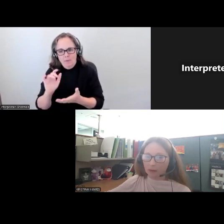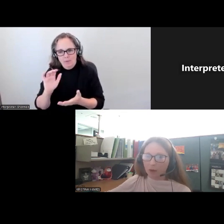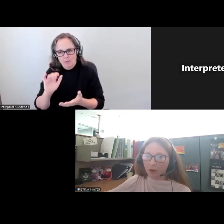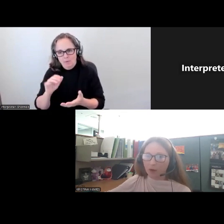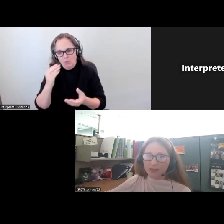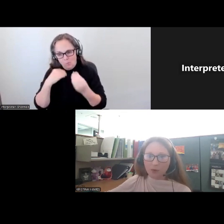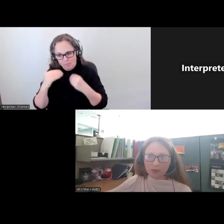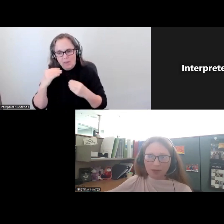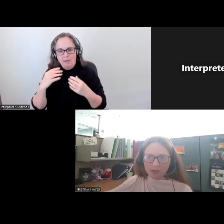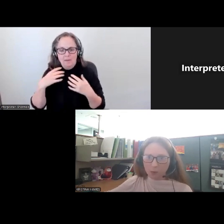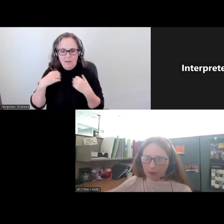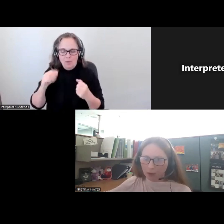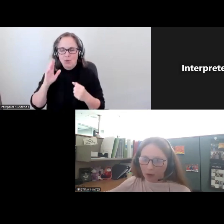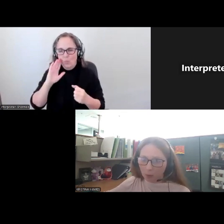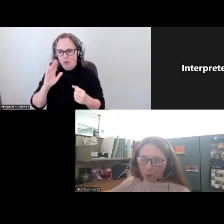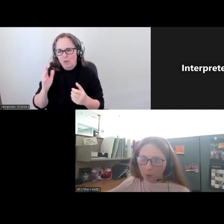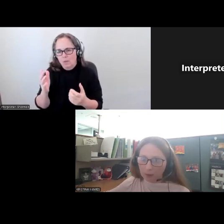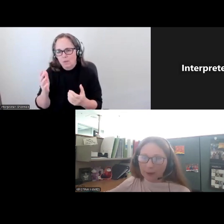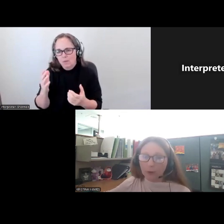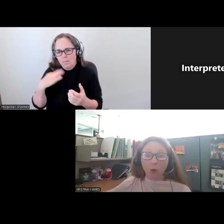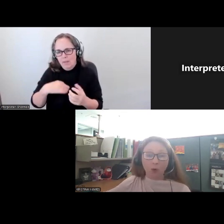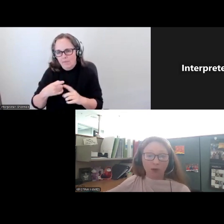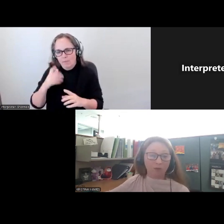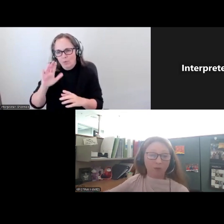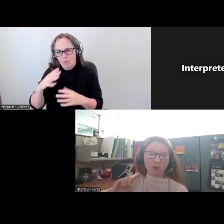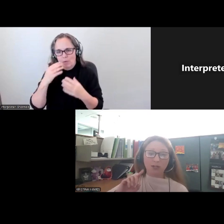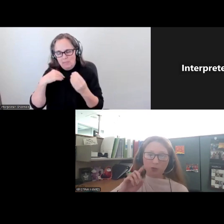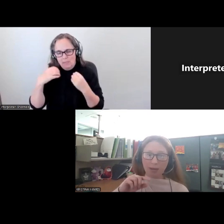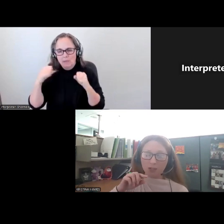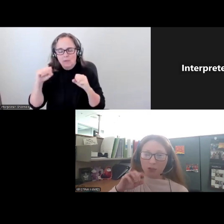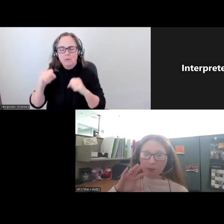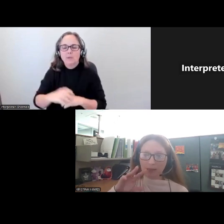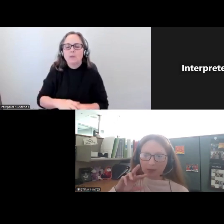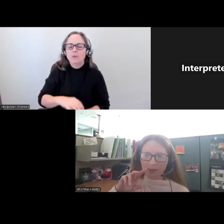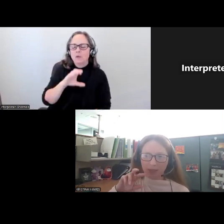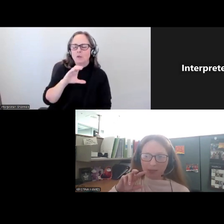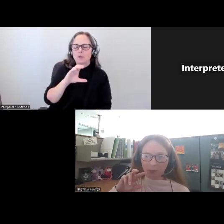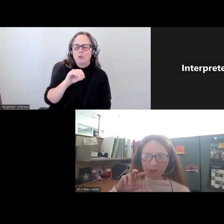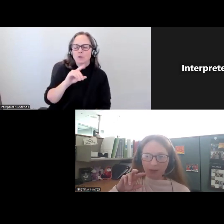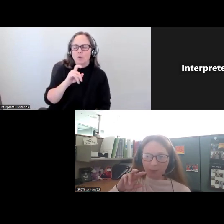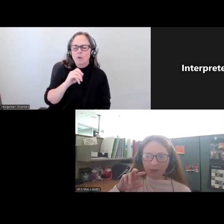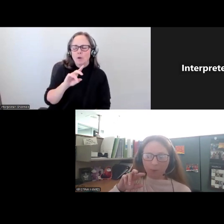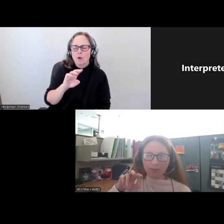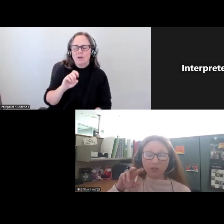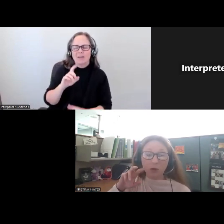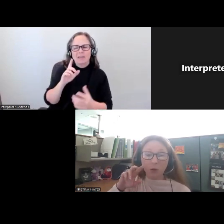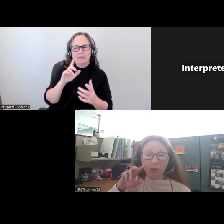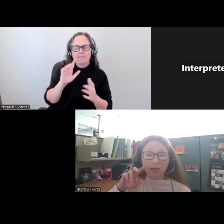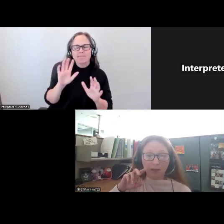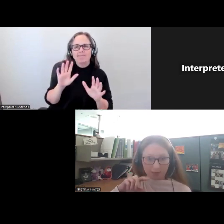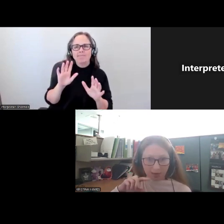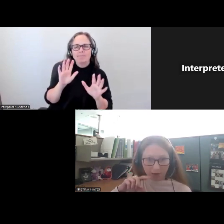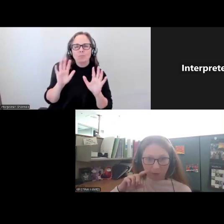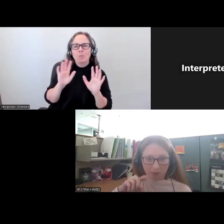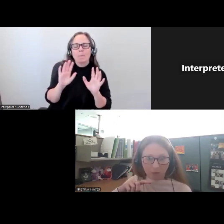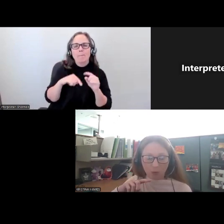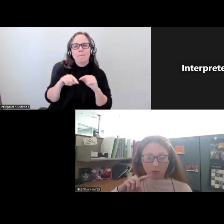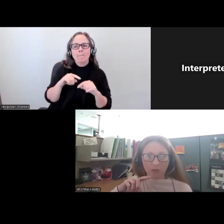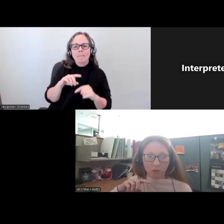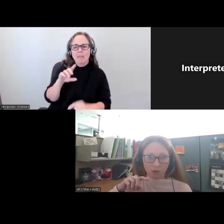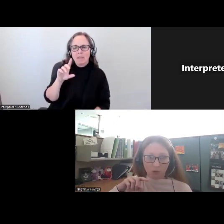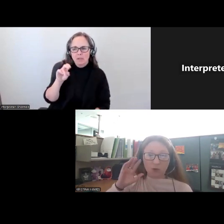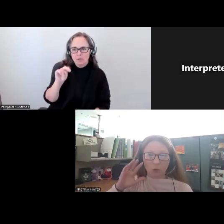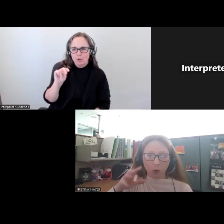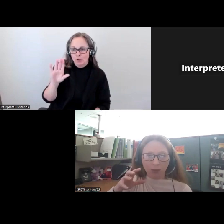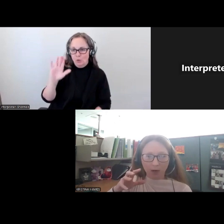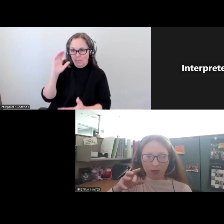Okay. All right. So this next one, what about Cologuard for screening? So actually, let me kind of split that up a little bit. So Don, from the photo